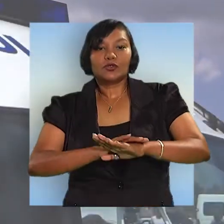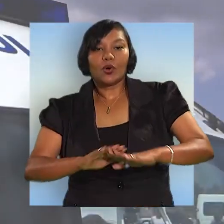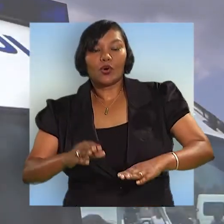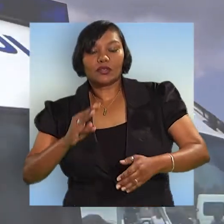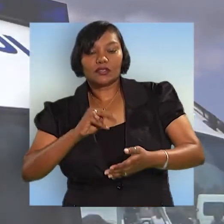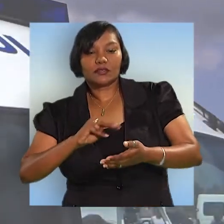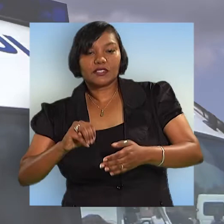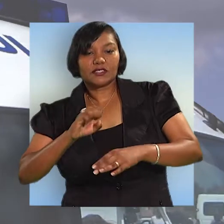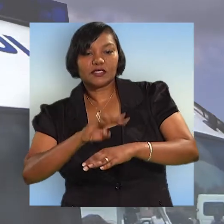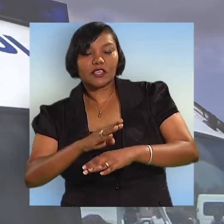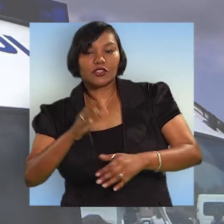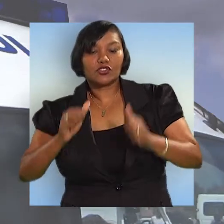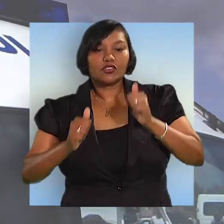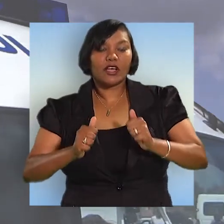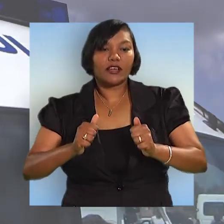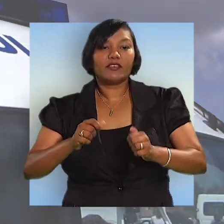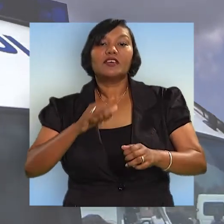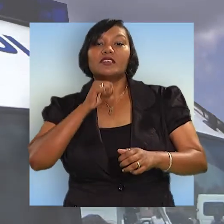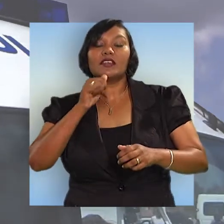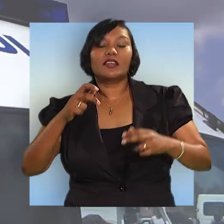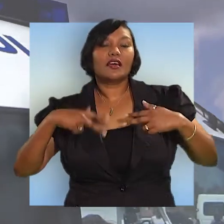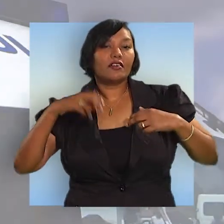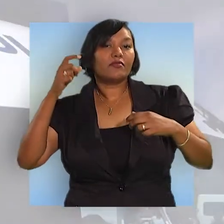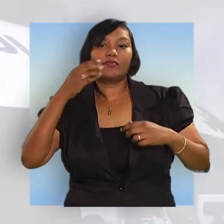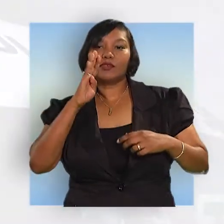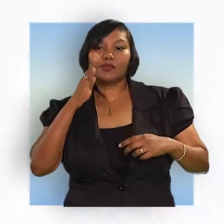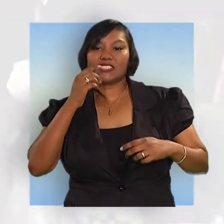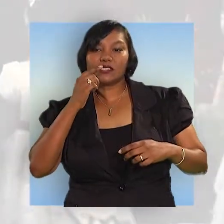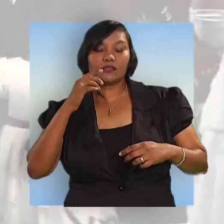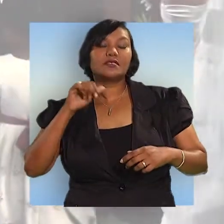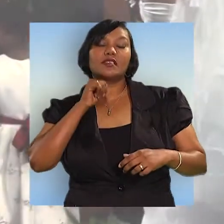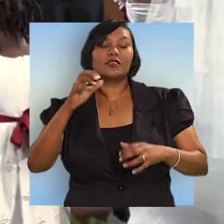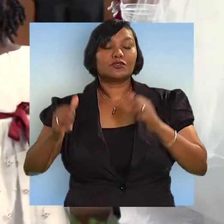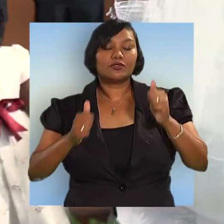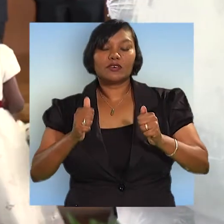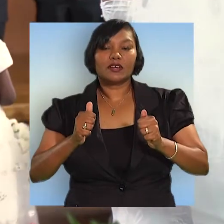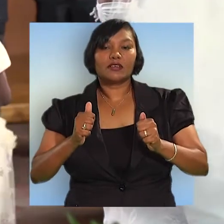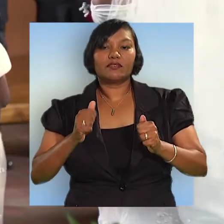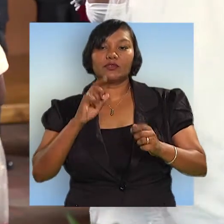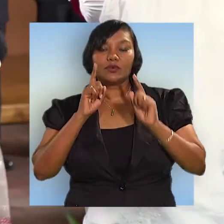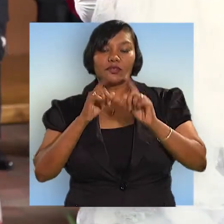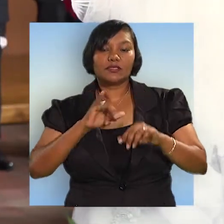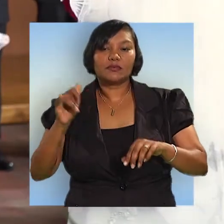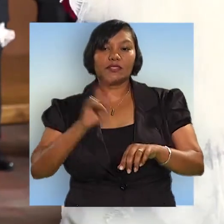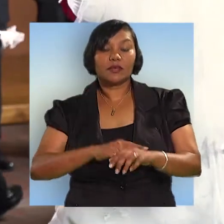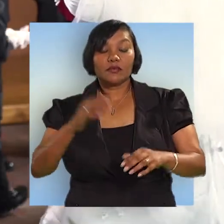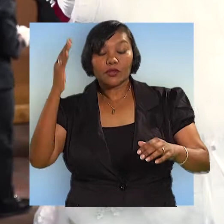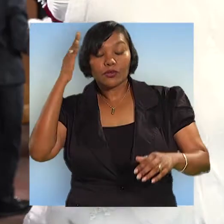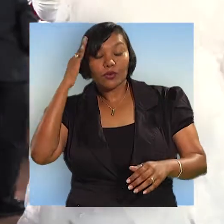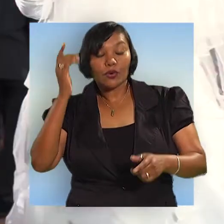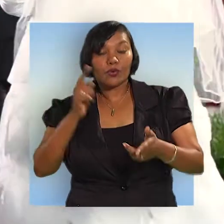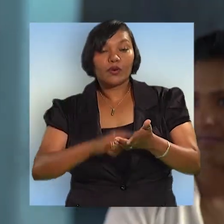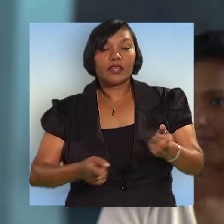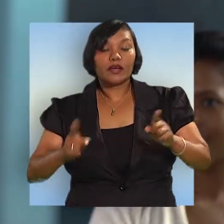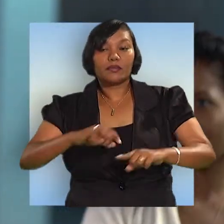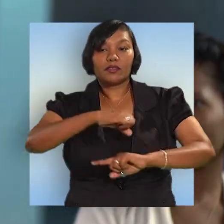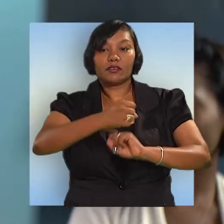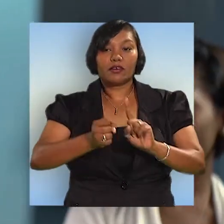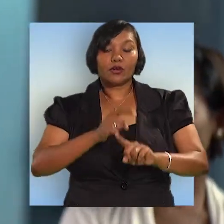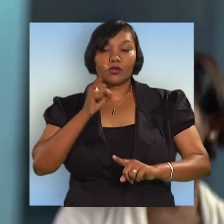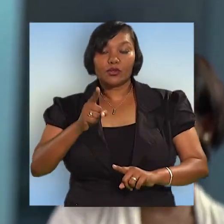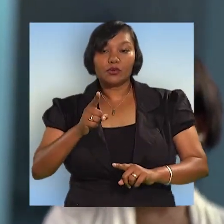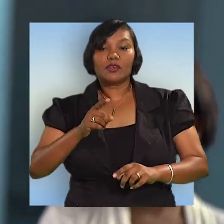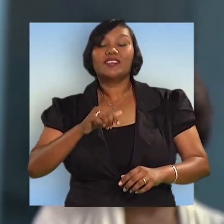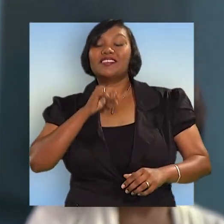Don't text and drive, and don't talk without your hands-free device while driving. Be aware, be alert, be